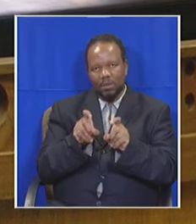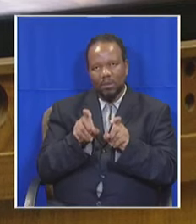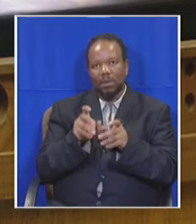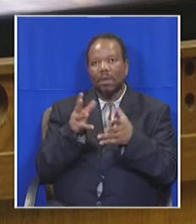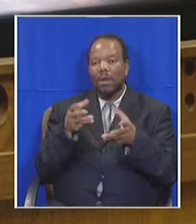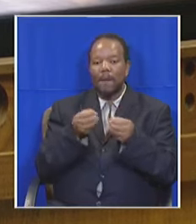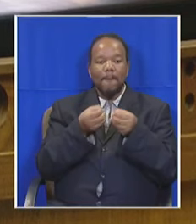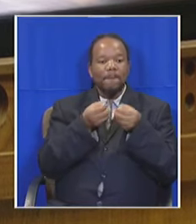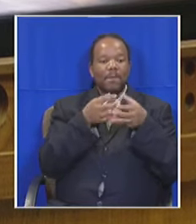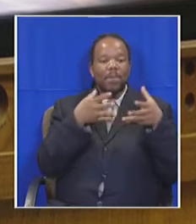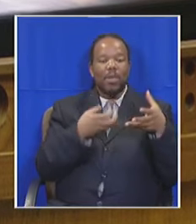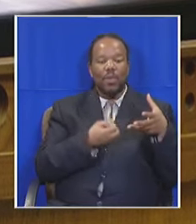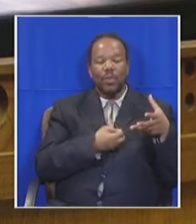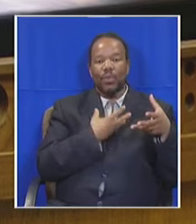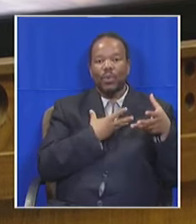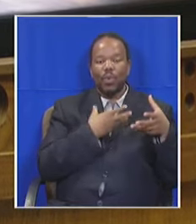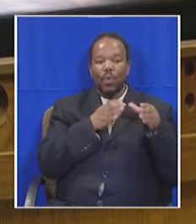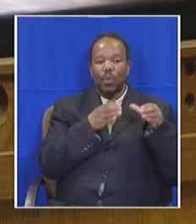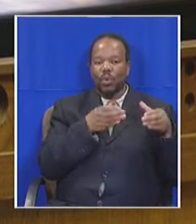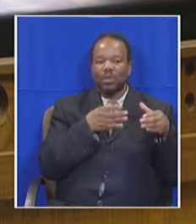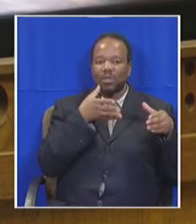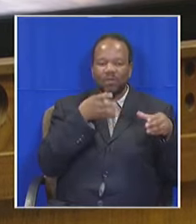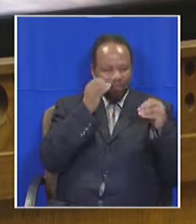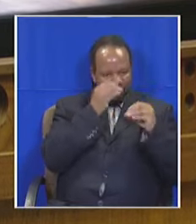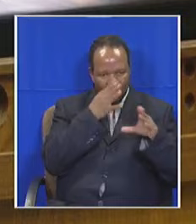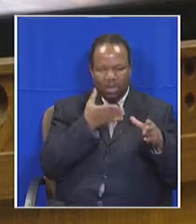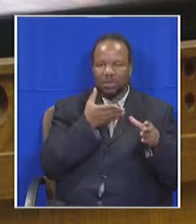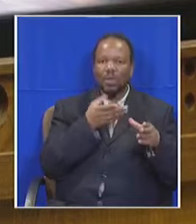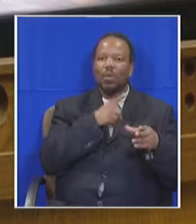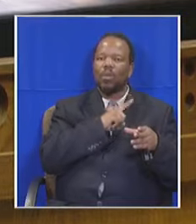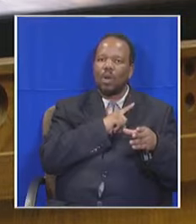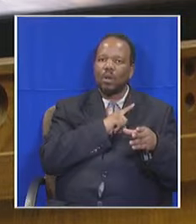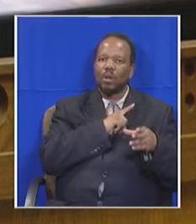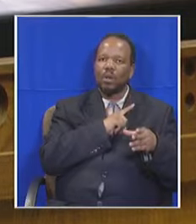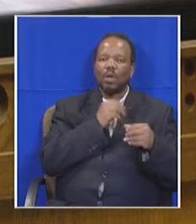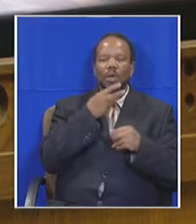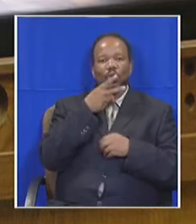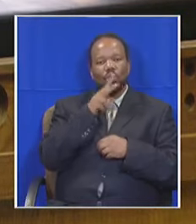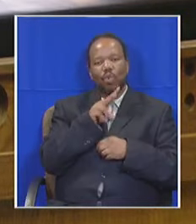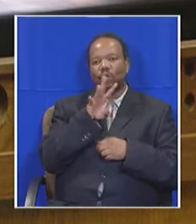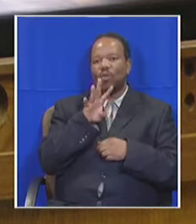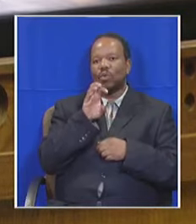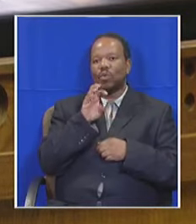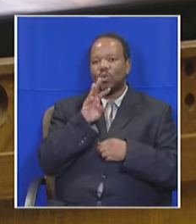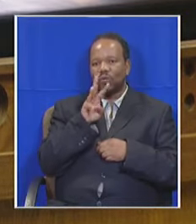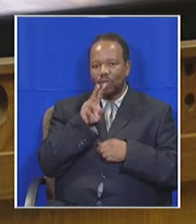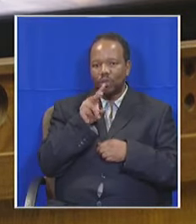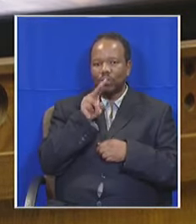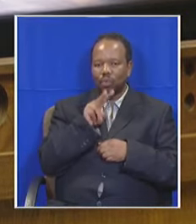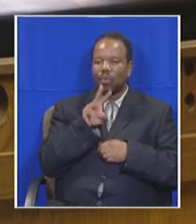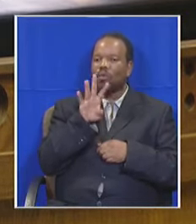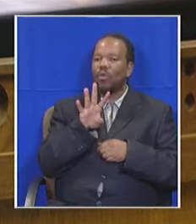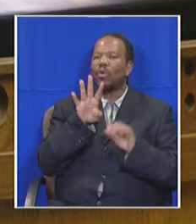multi-party youth caucus not receiving attention? Well, it is because out of 249 members of parliament of the